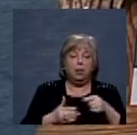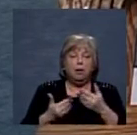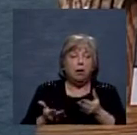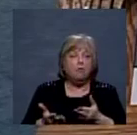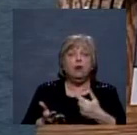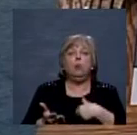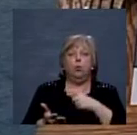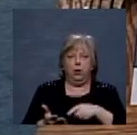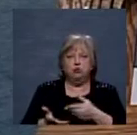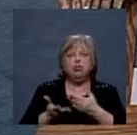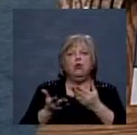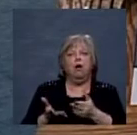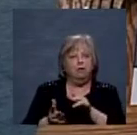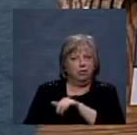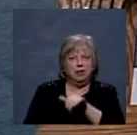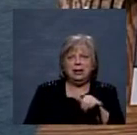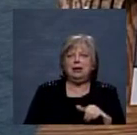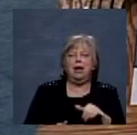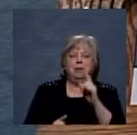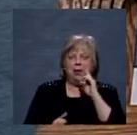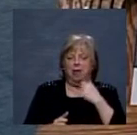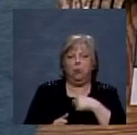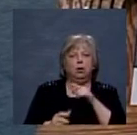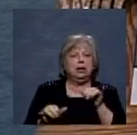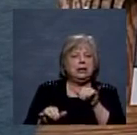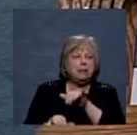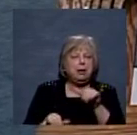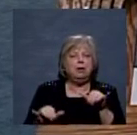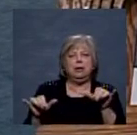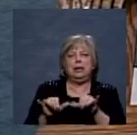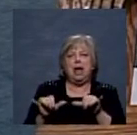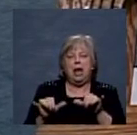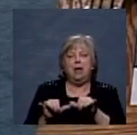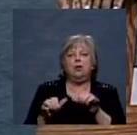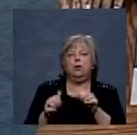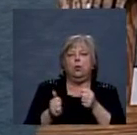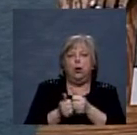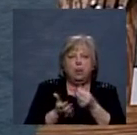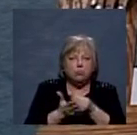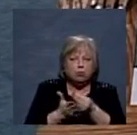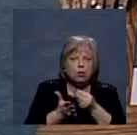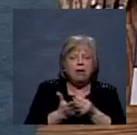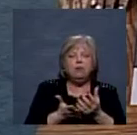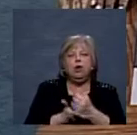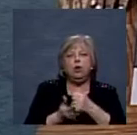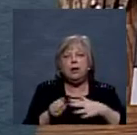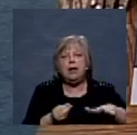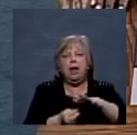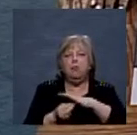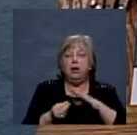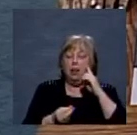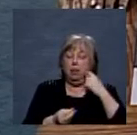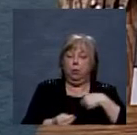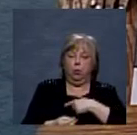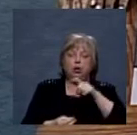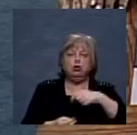should be offering our residents. I think we're of similar size with the residents in the area, and I think we should have the